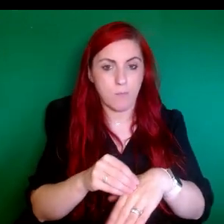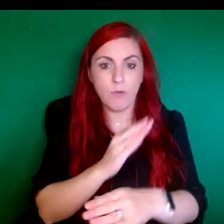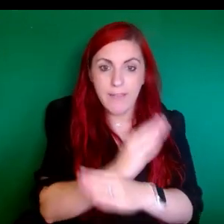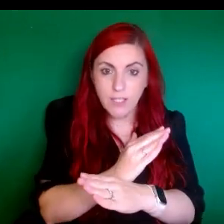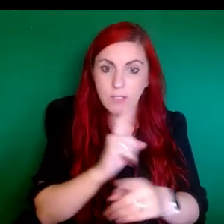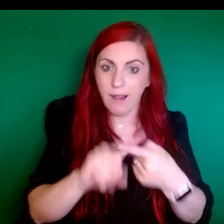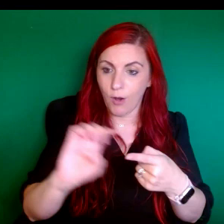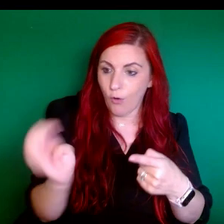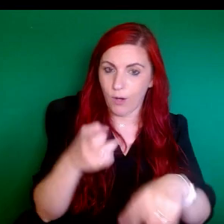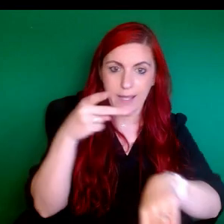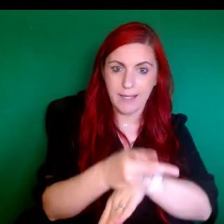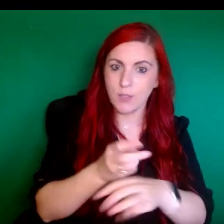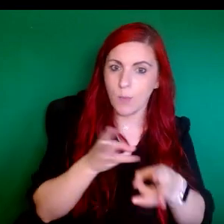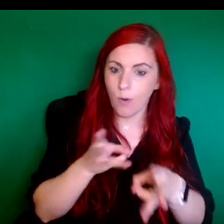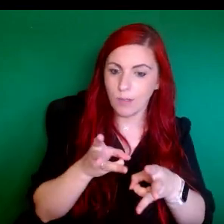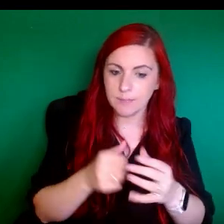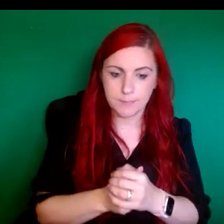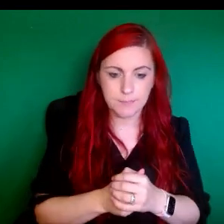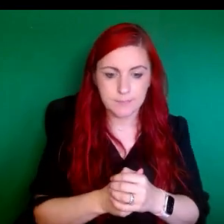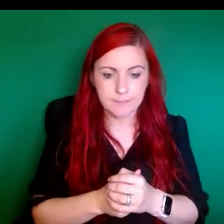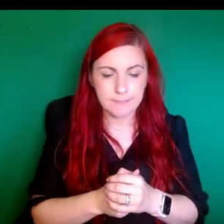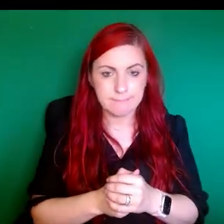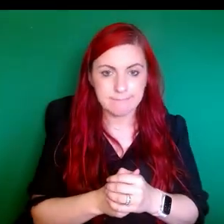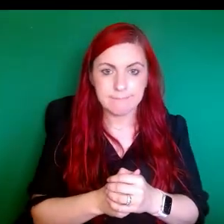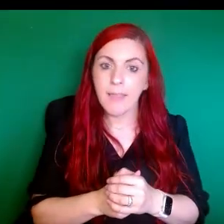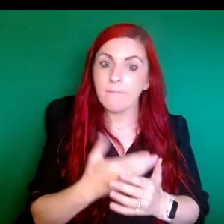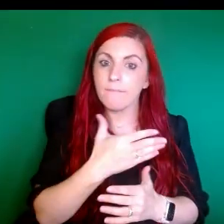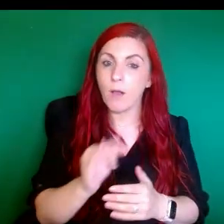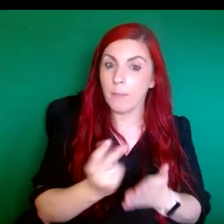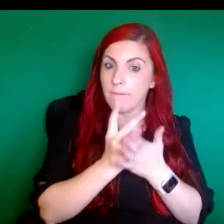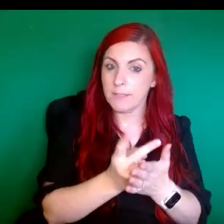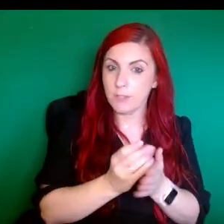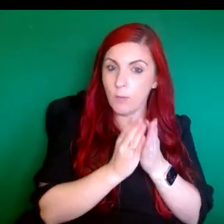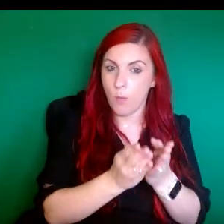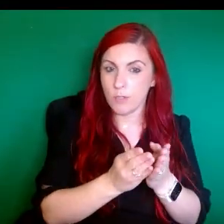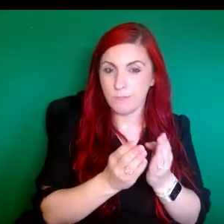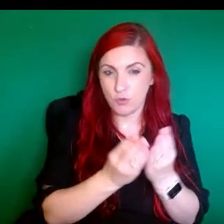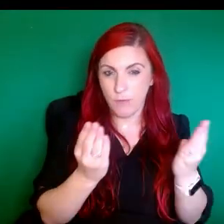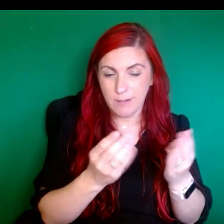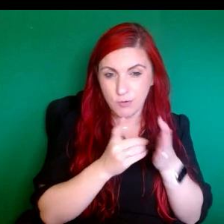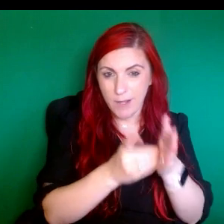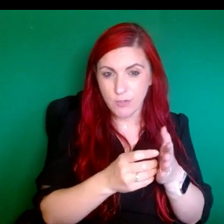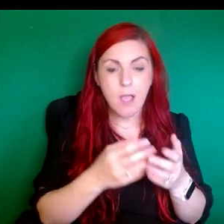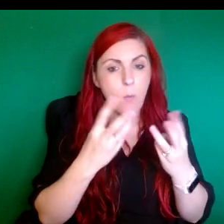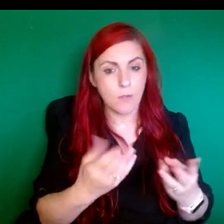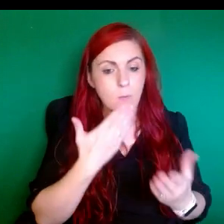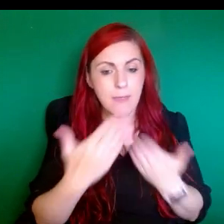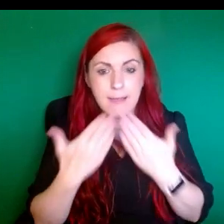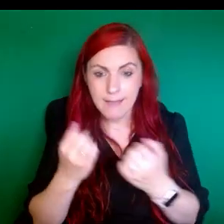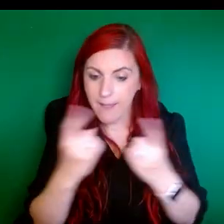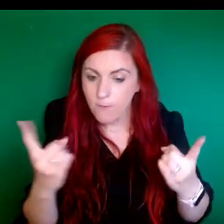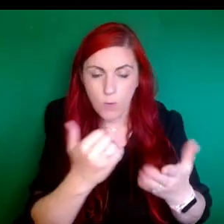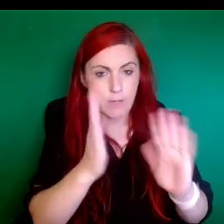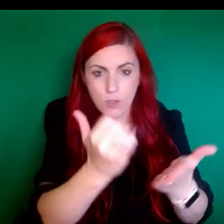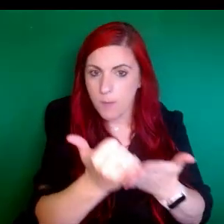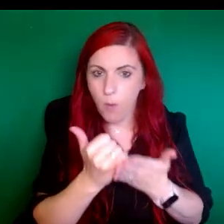Finally, on behalf of the volunteer board of directors, I wish to thank everyone who supported COPE in 2023. It's thanks to